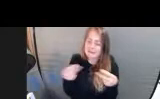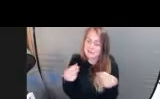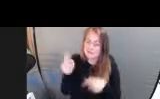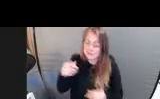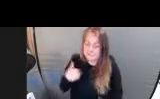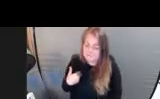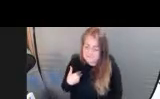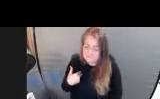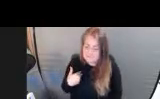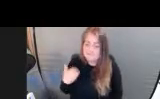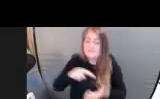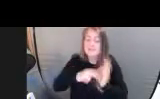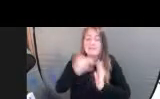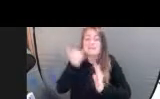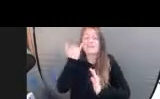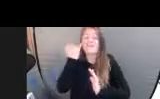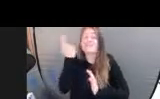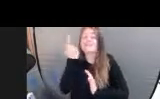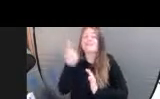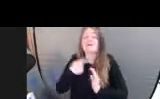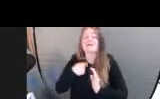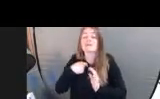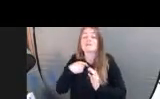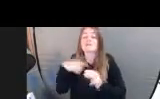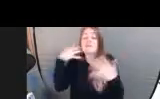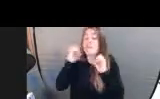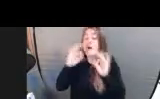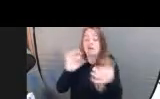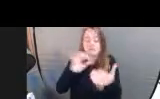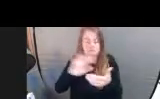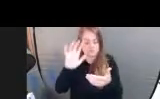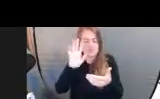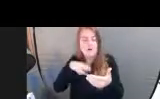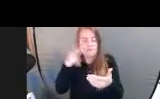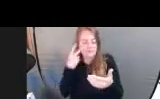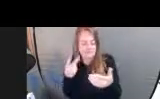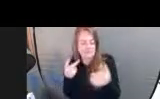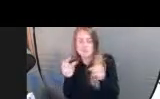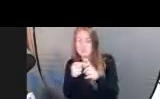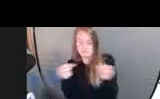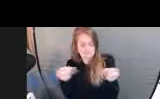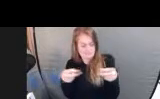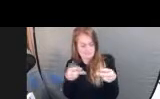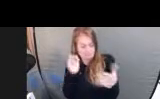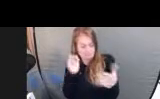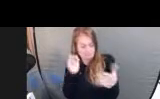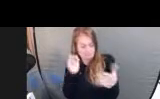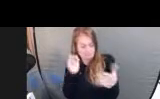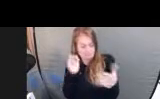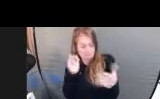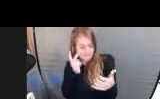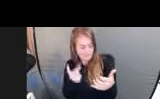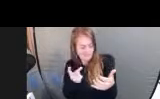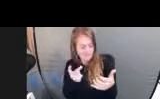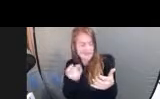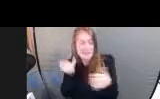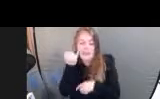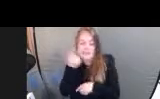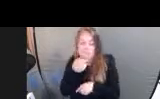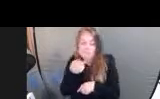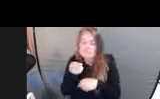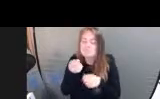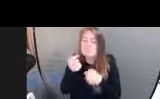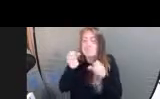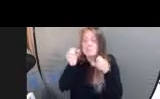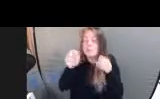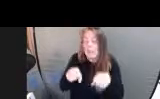if somebody isn't listening to it with sound, you're automatically seeing the words that are popping up so that even if you are able to unmute it